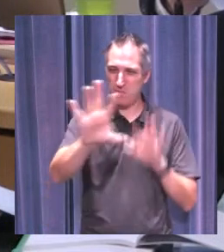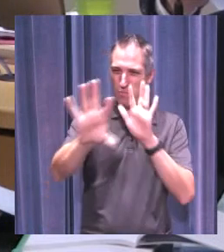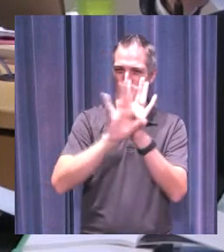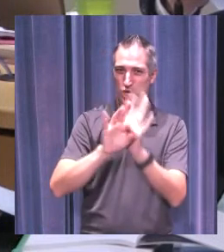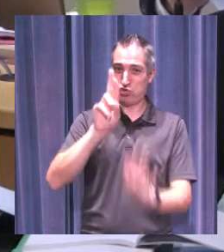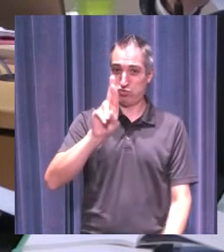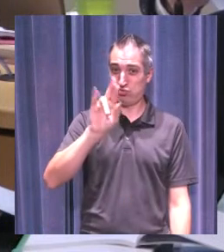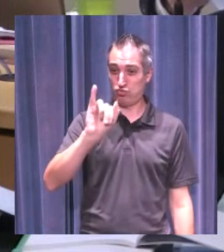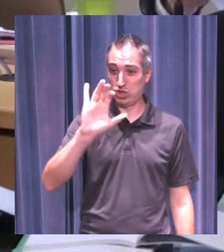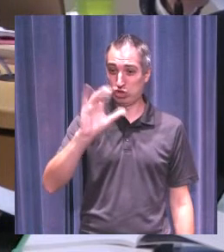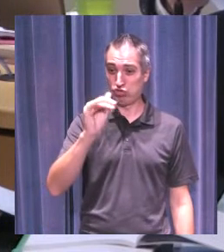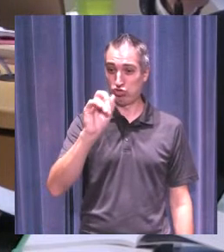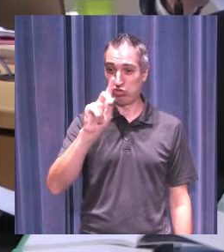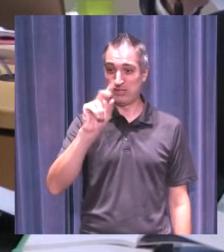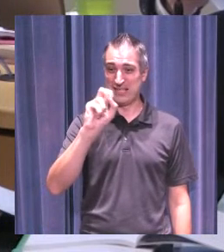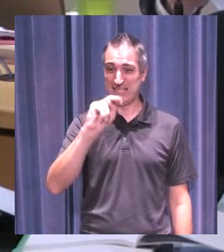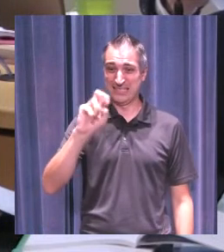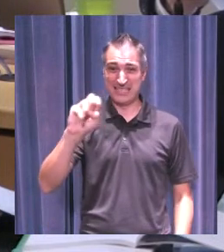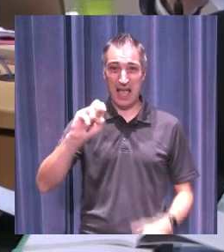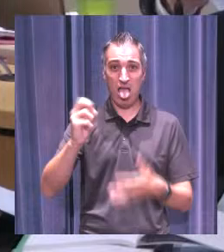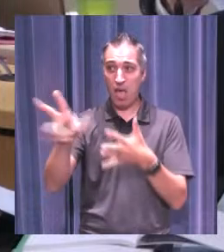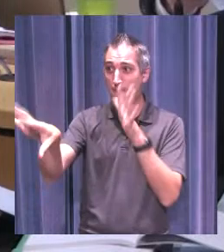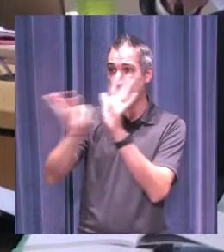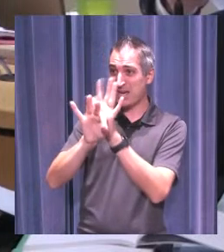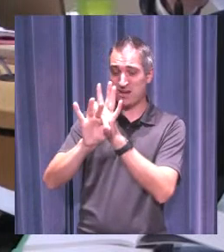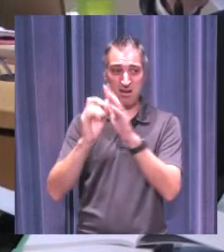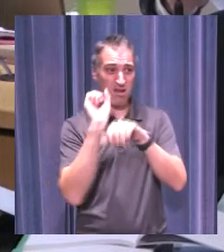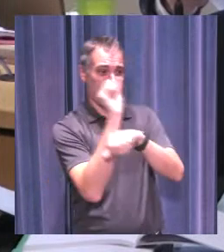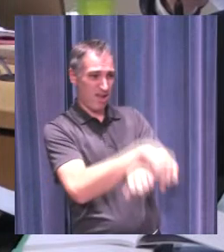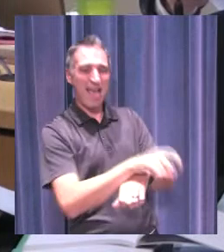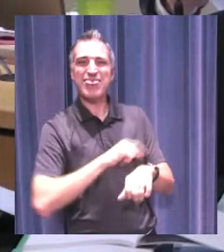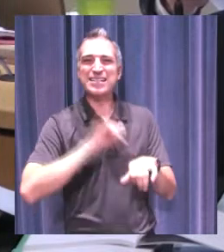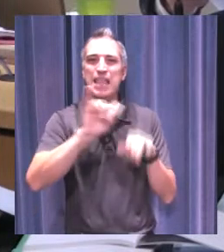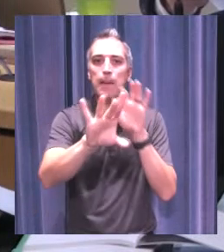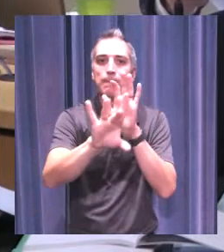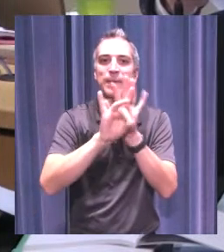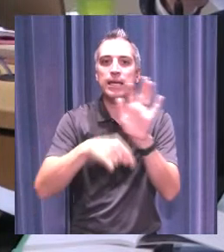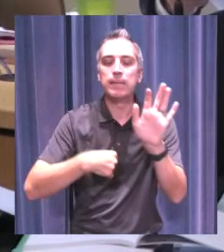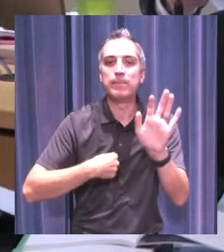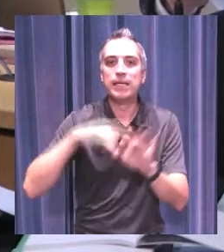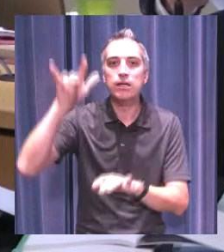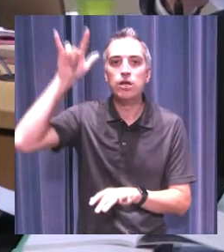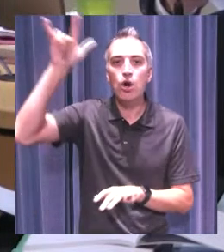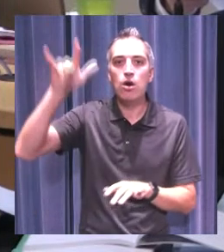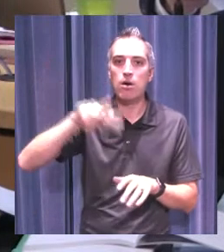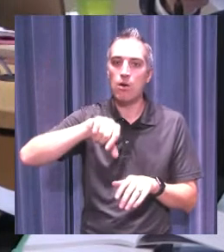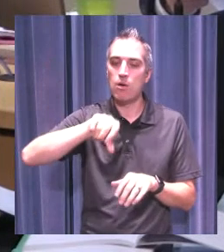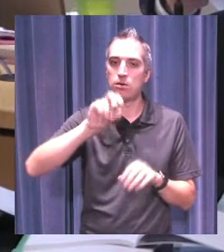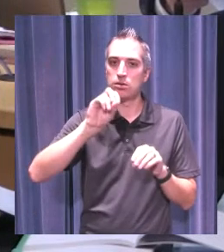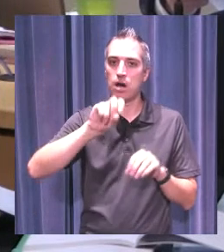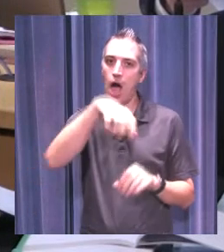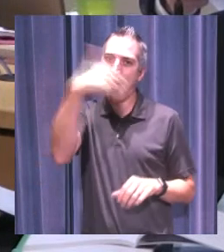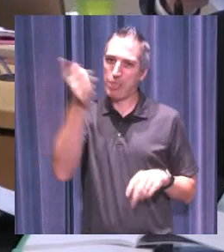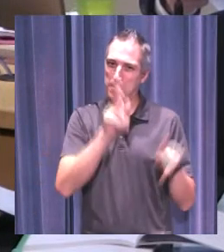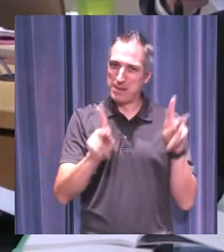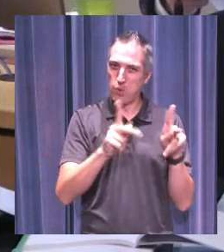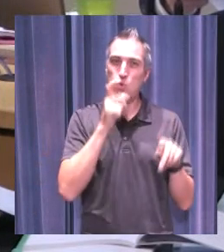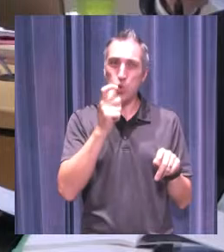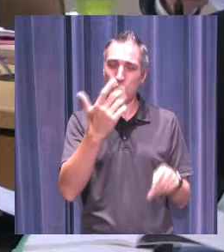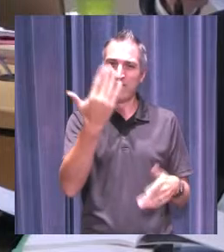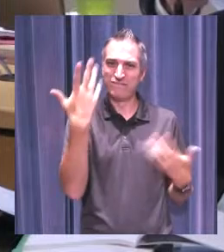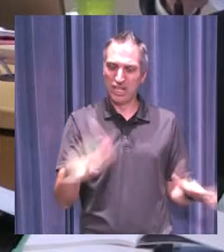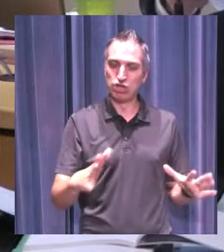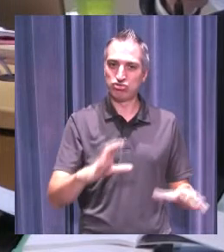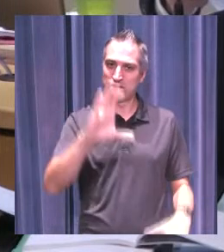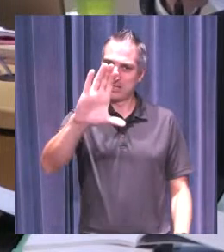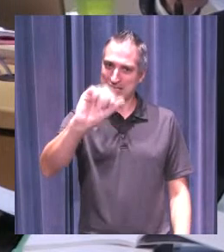of interim president over the other candidates is akin to choosing me to pilot your plane over Sully Sullenberger. You've trivialized the